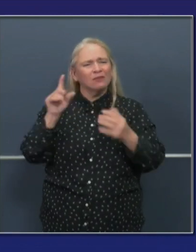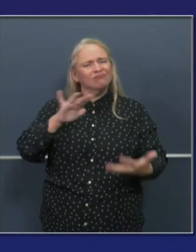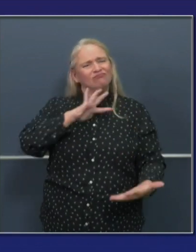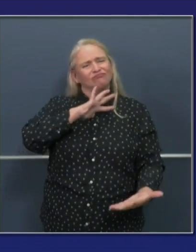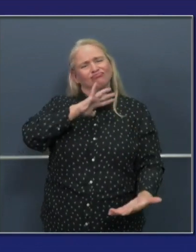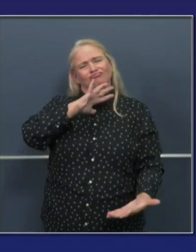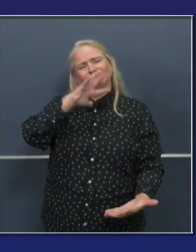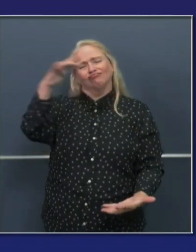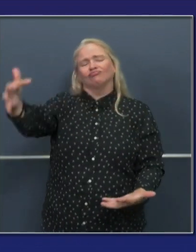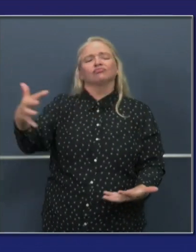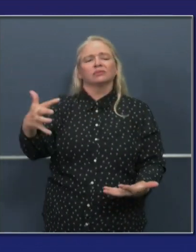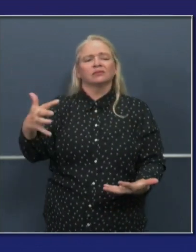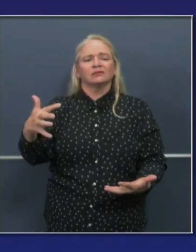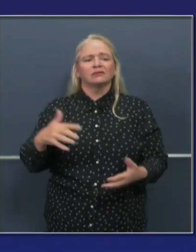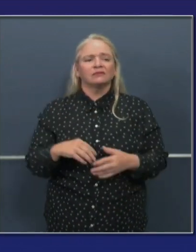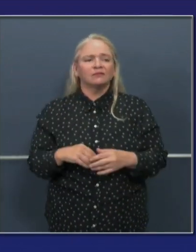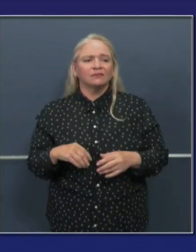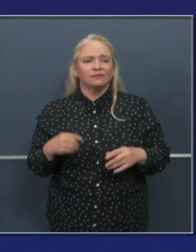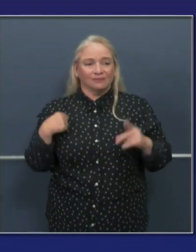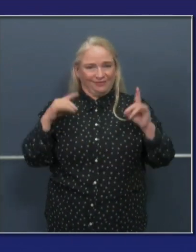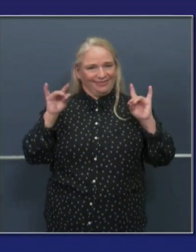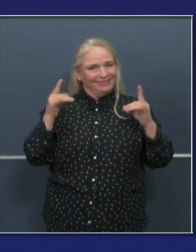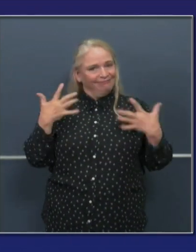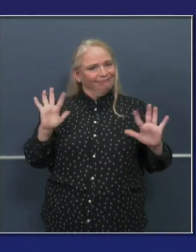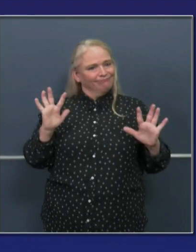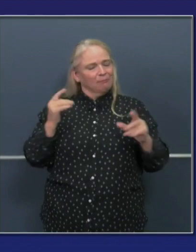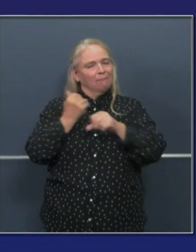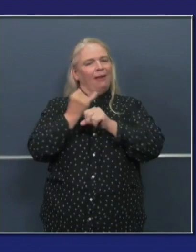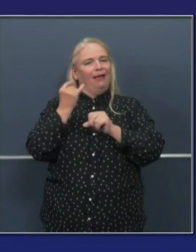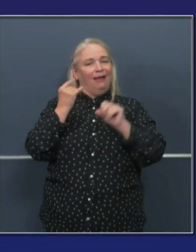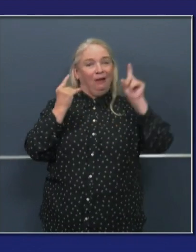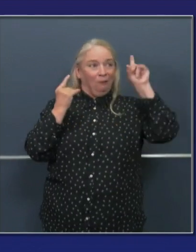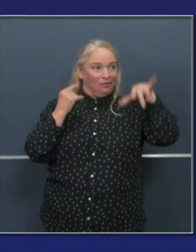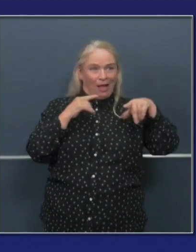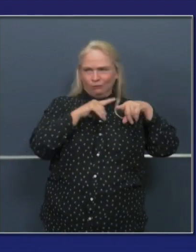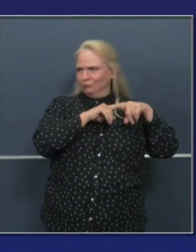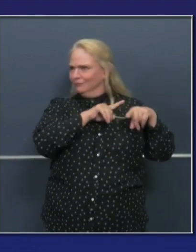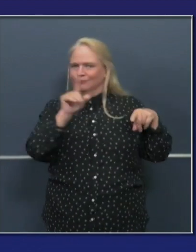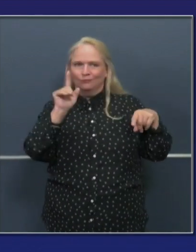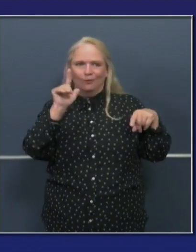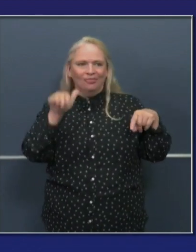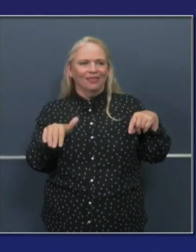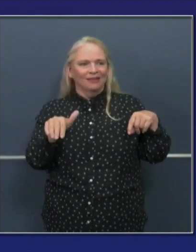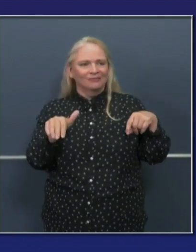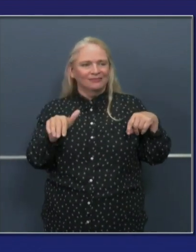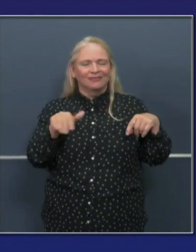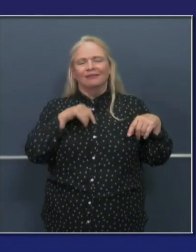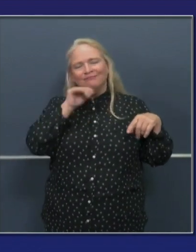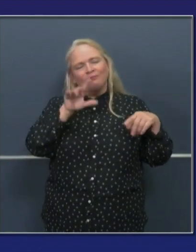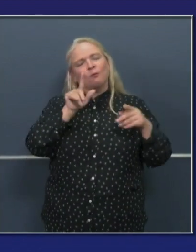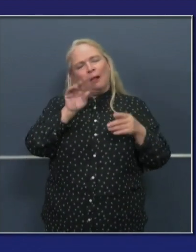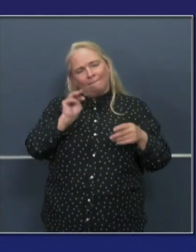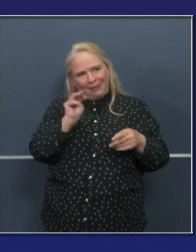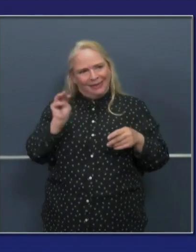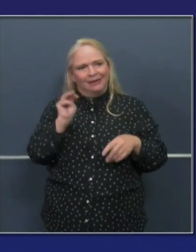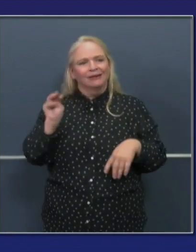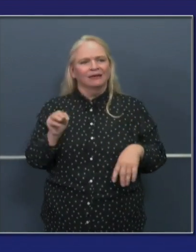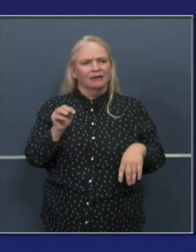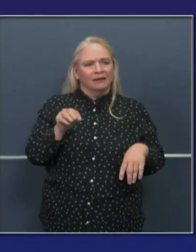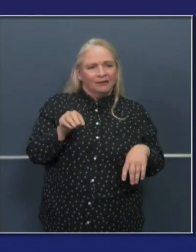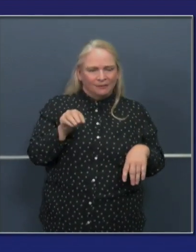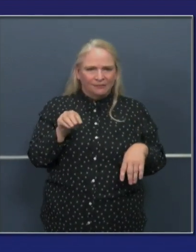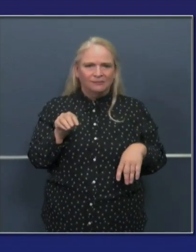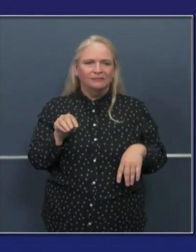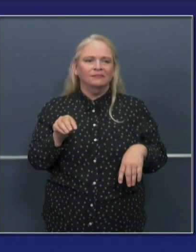do, and we were able to deliver. Just one contract, we were able to bring down 189 million new